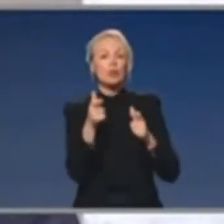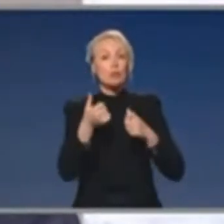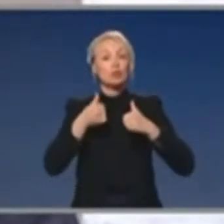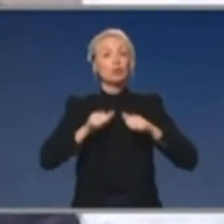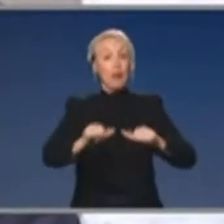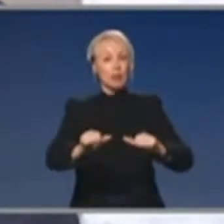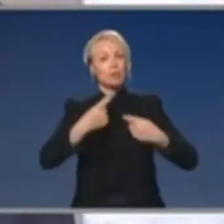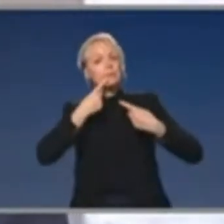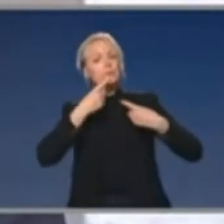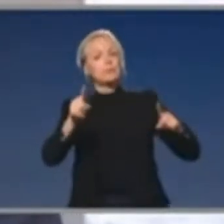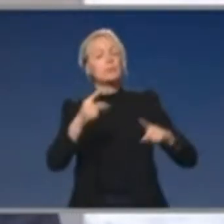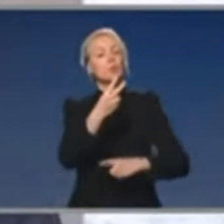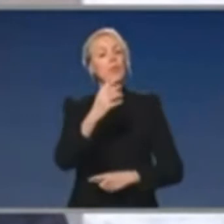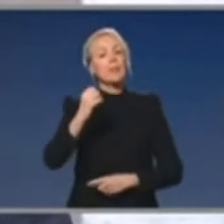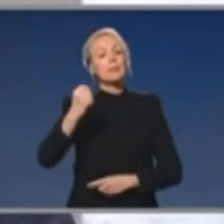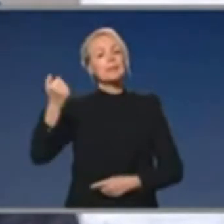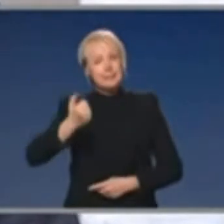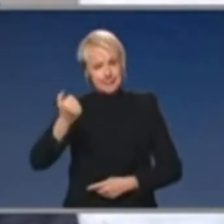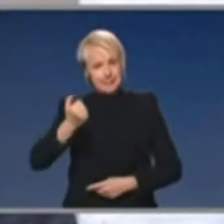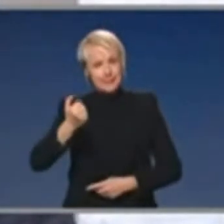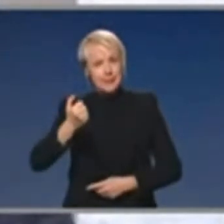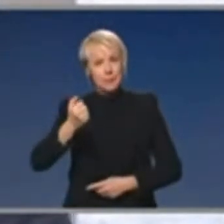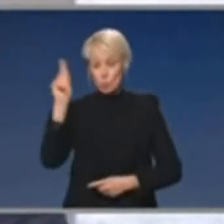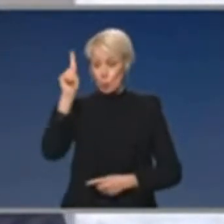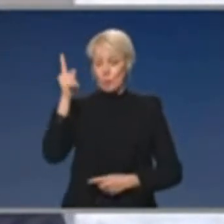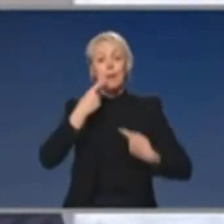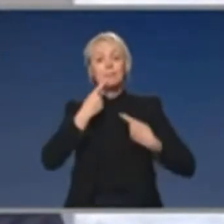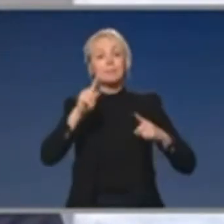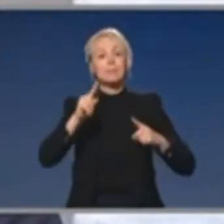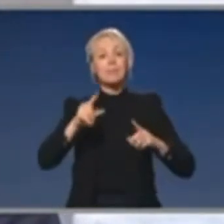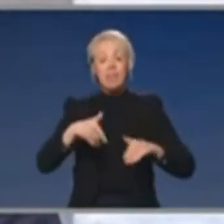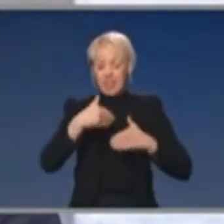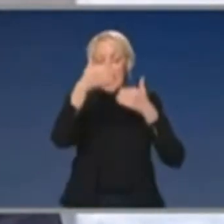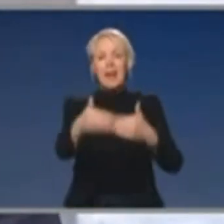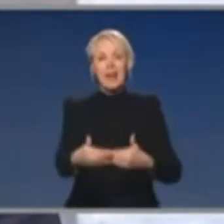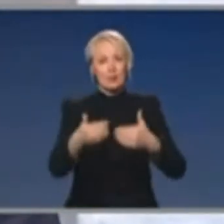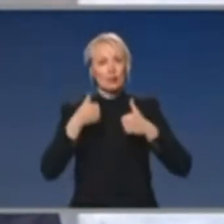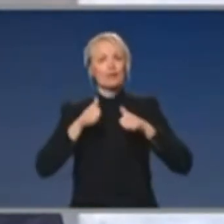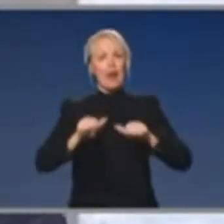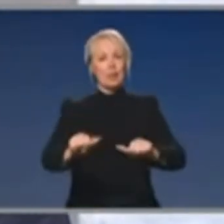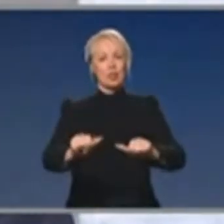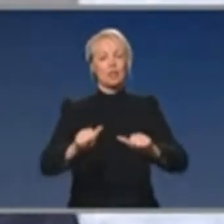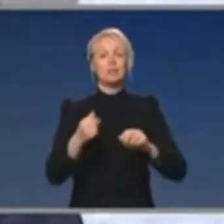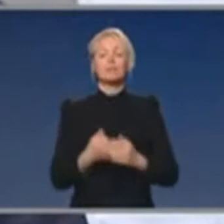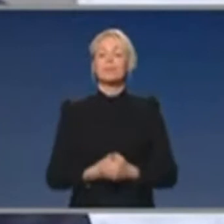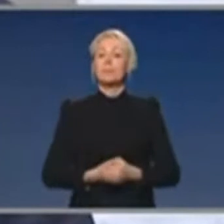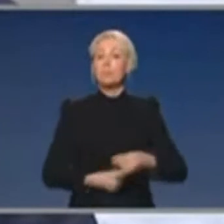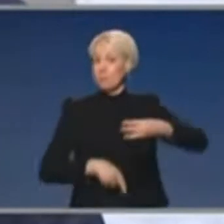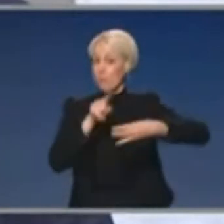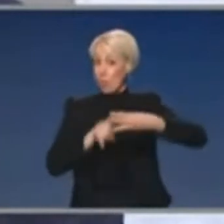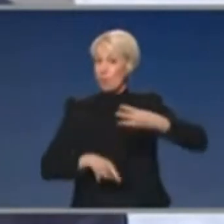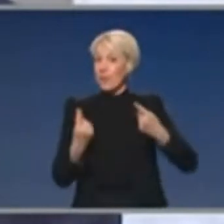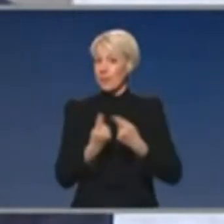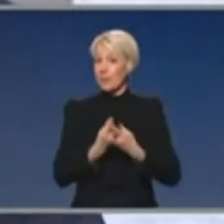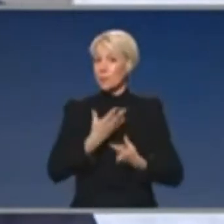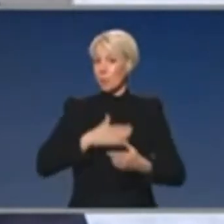2016. And now today's strategy builds on that approach. And there are three key things we're seeking to